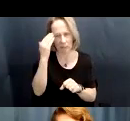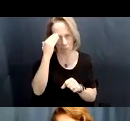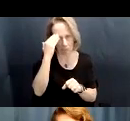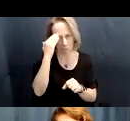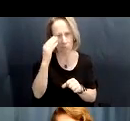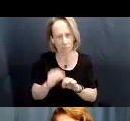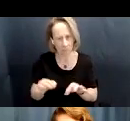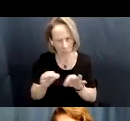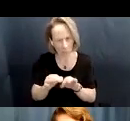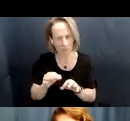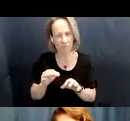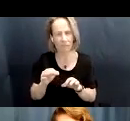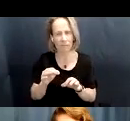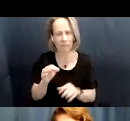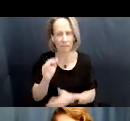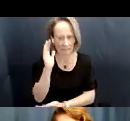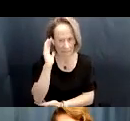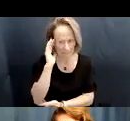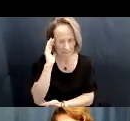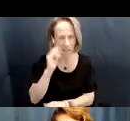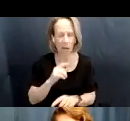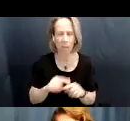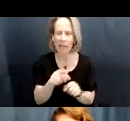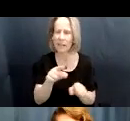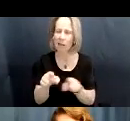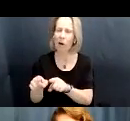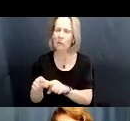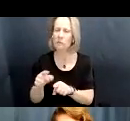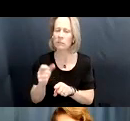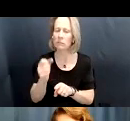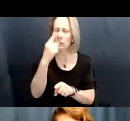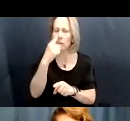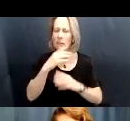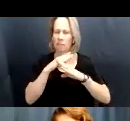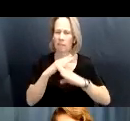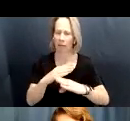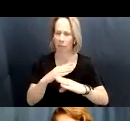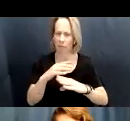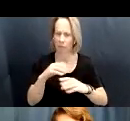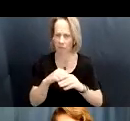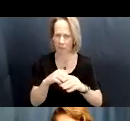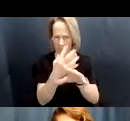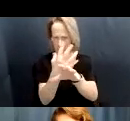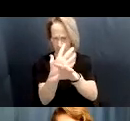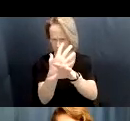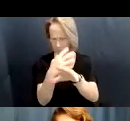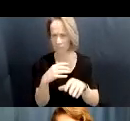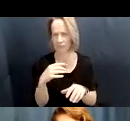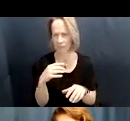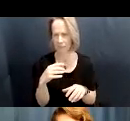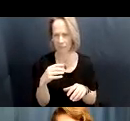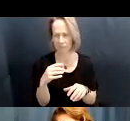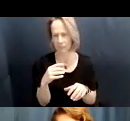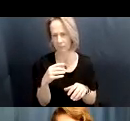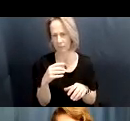also understand the barrier that exists in the virtual space to be mindful of and provide that active listening. So